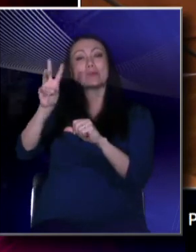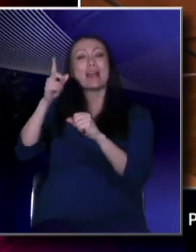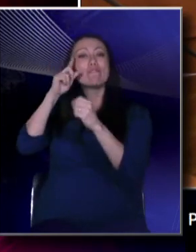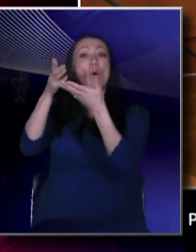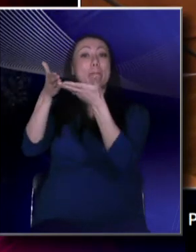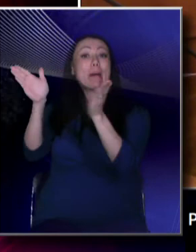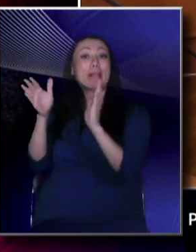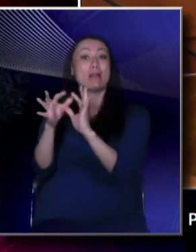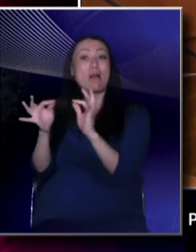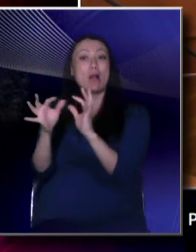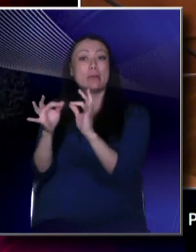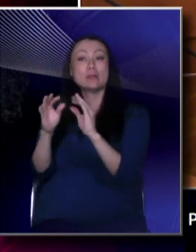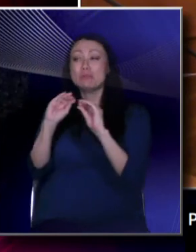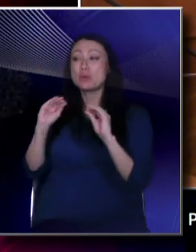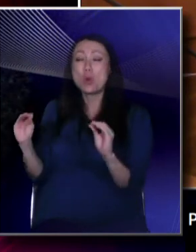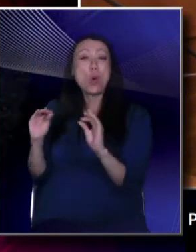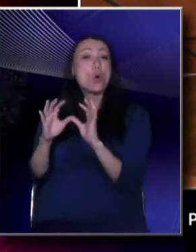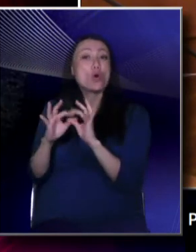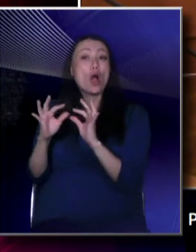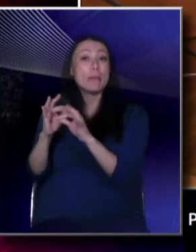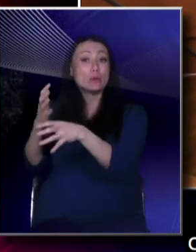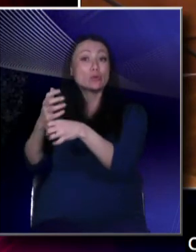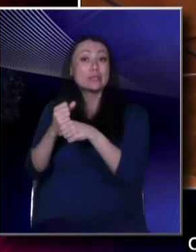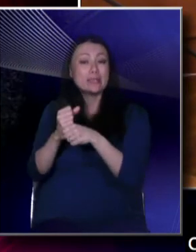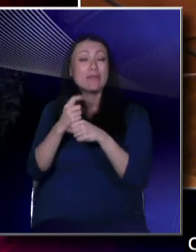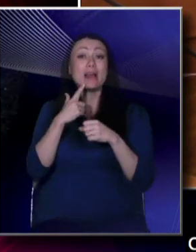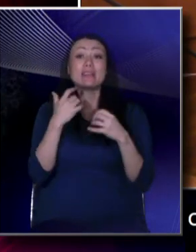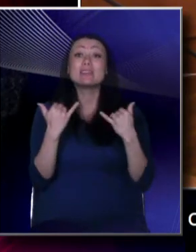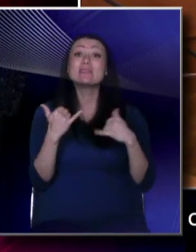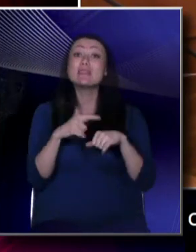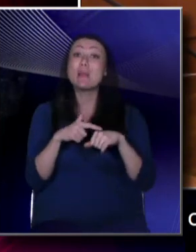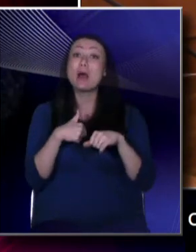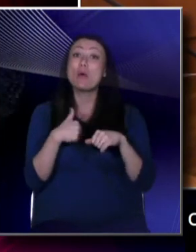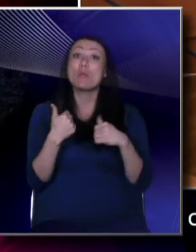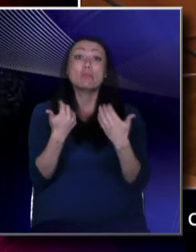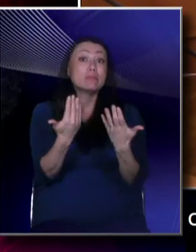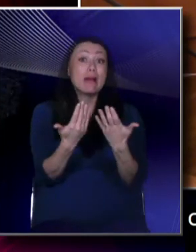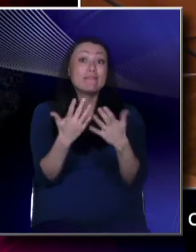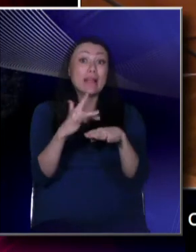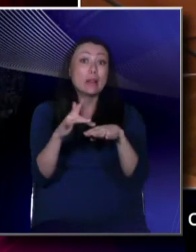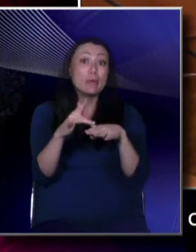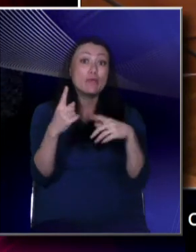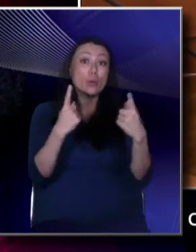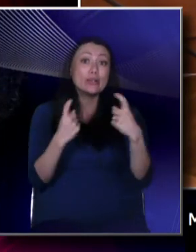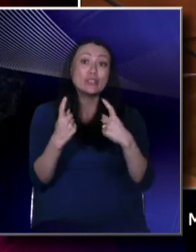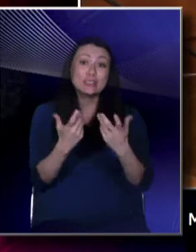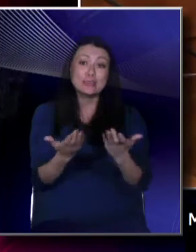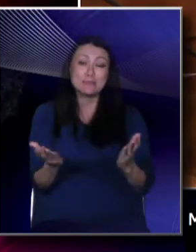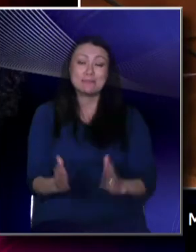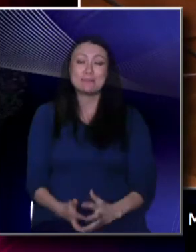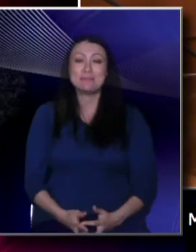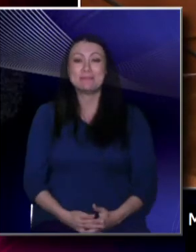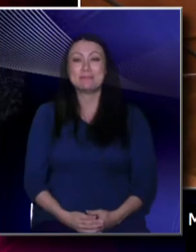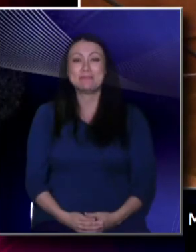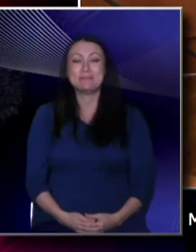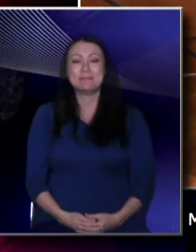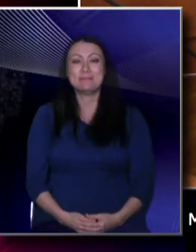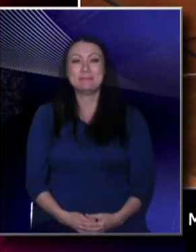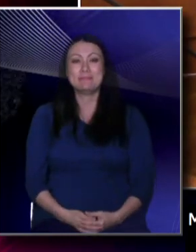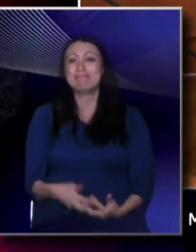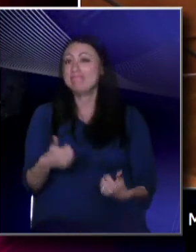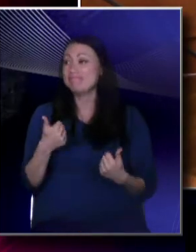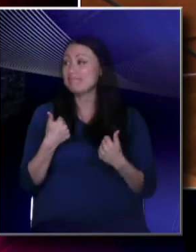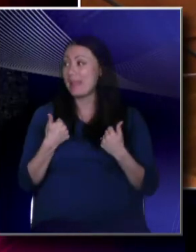public comment. No public comment was received, and at this time I'd like to make myself available for any questions. Any